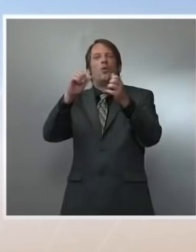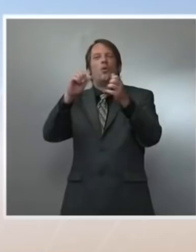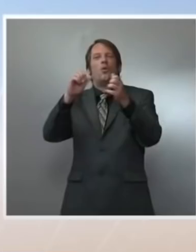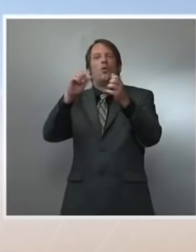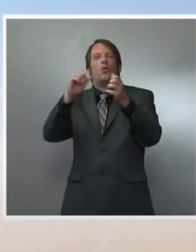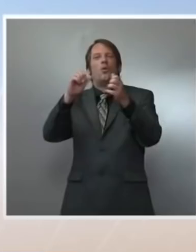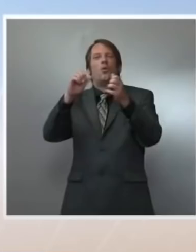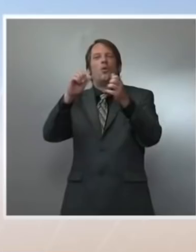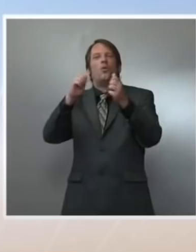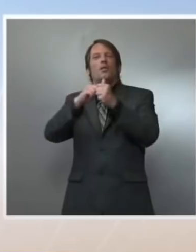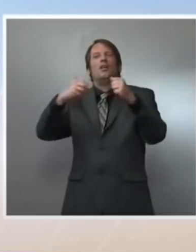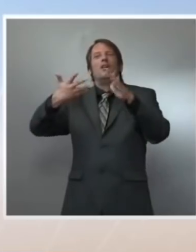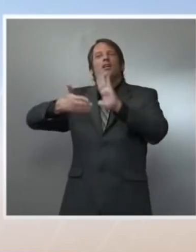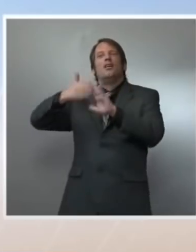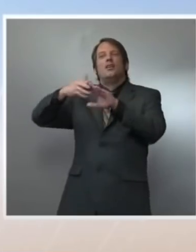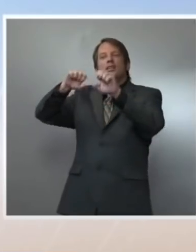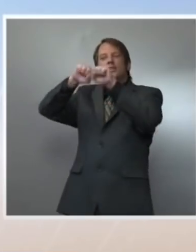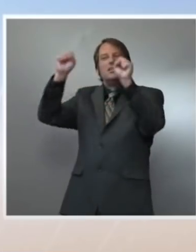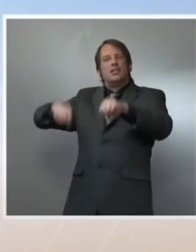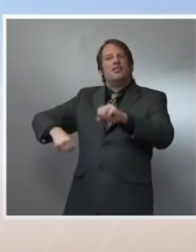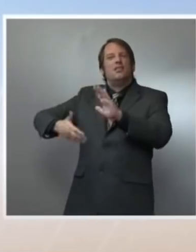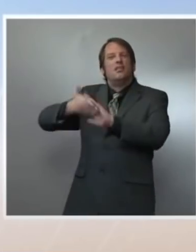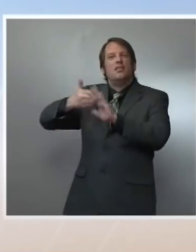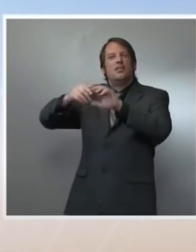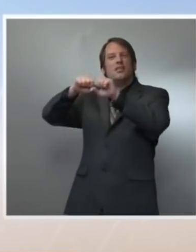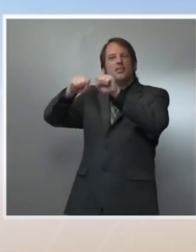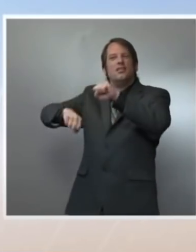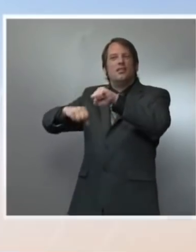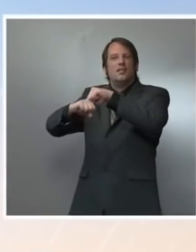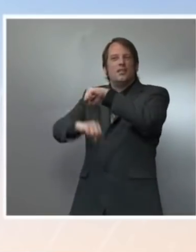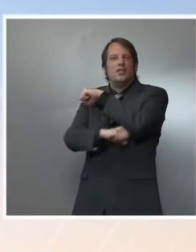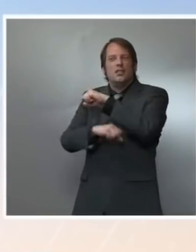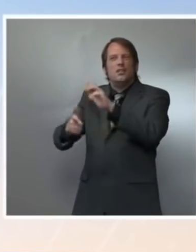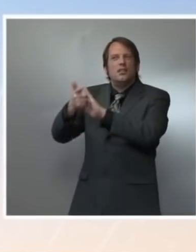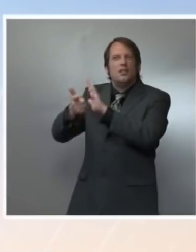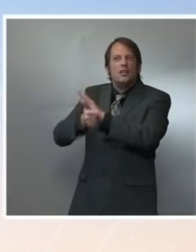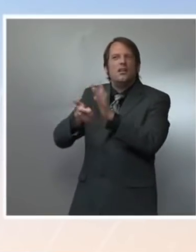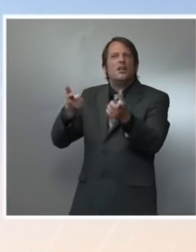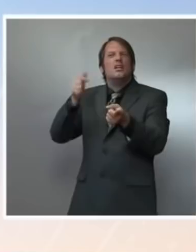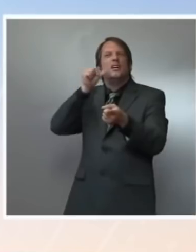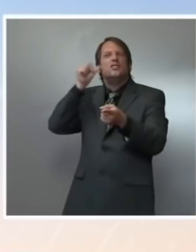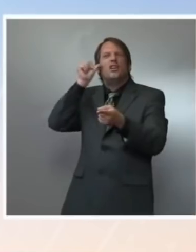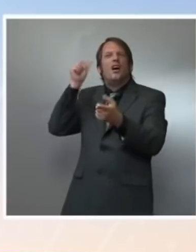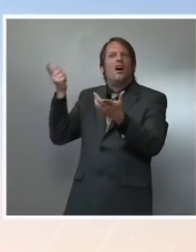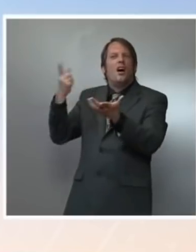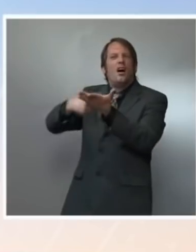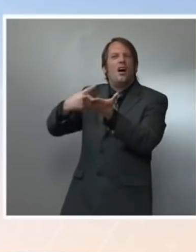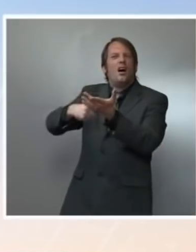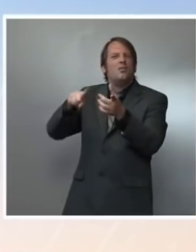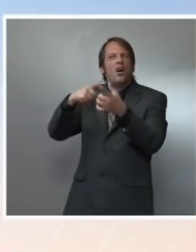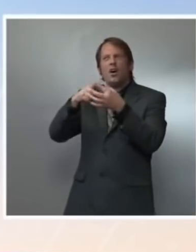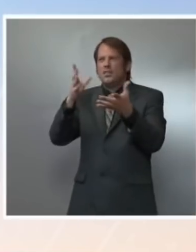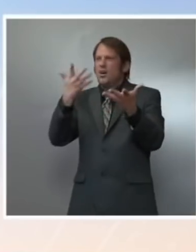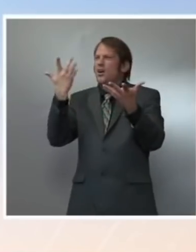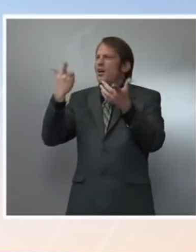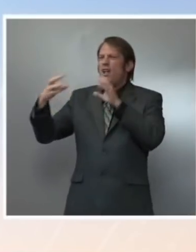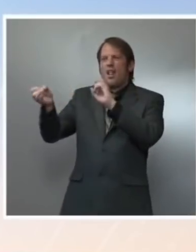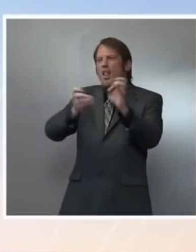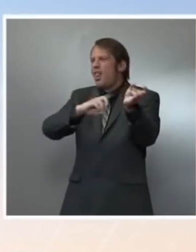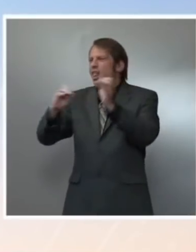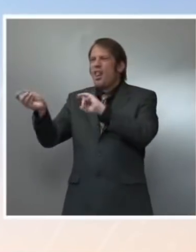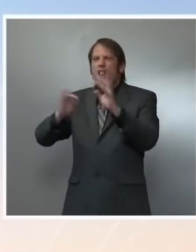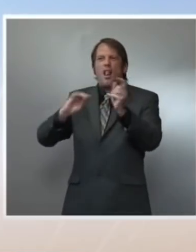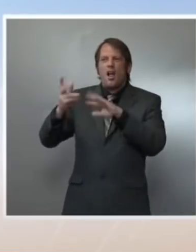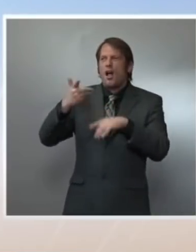this reporter said. You're splitting it between, you know, just a traditional roads and bridges infrastructure package and then another one with everything else